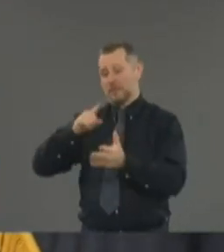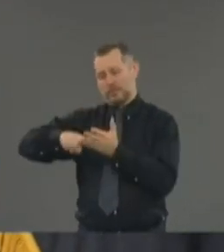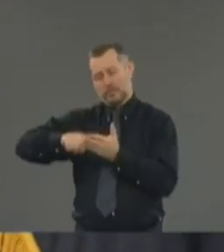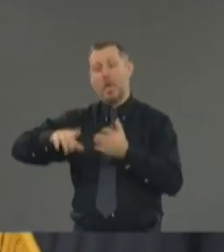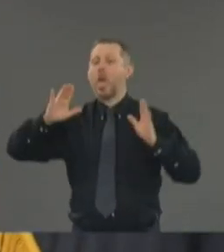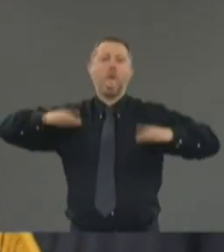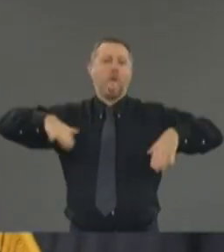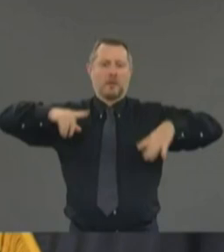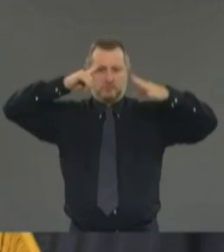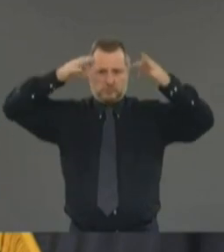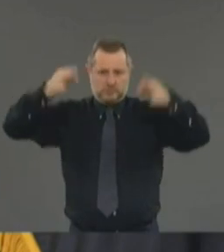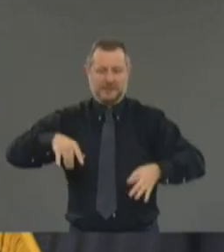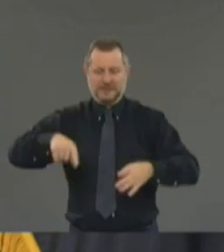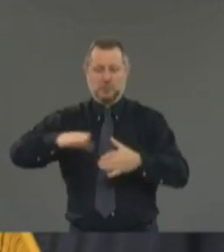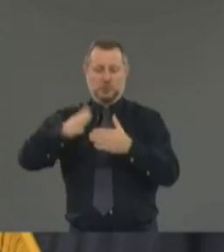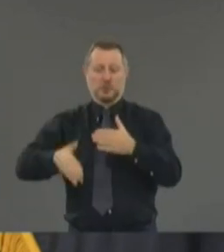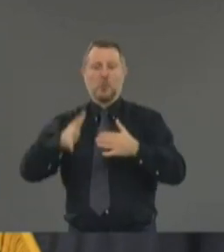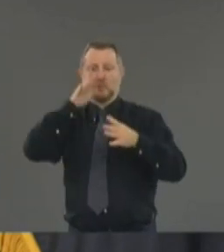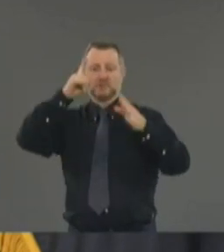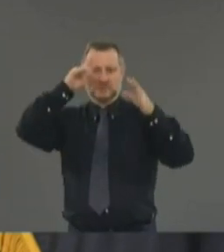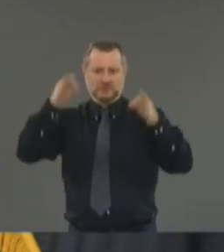this weekend. I understand the issue.